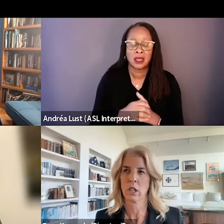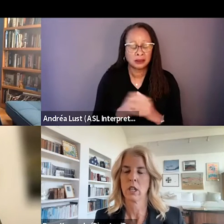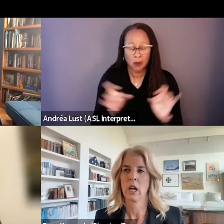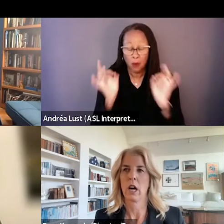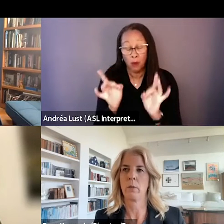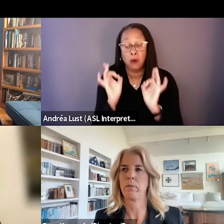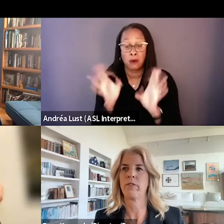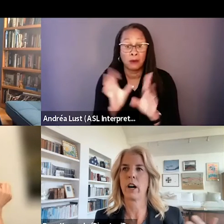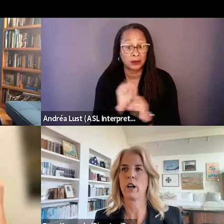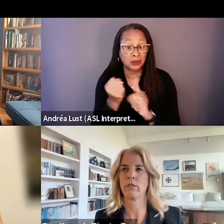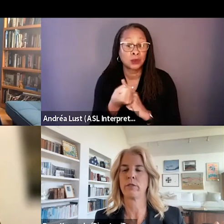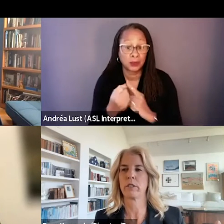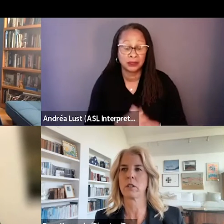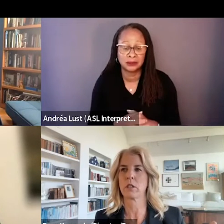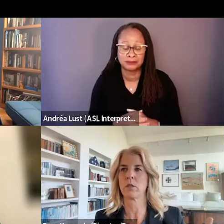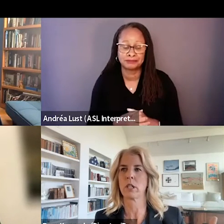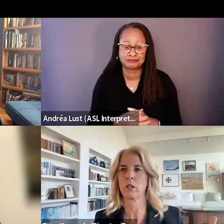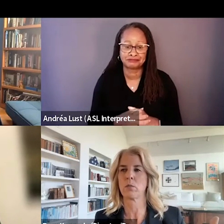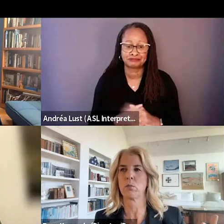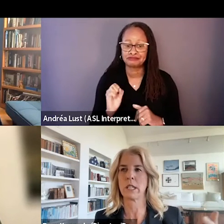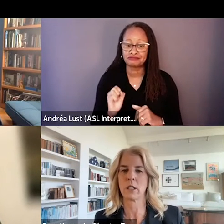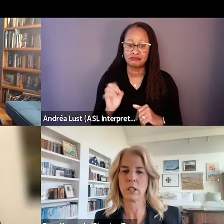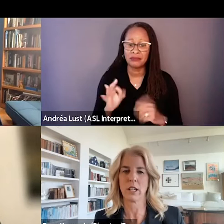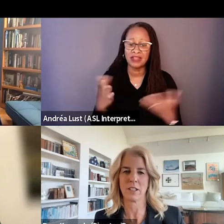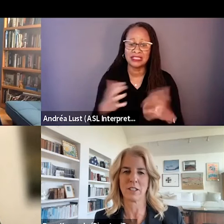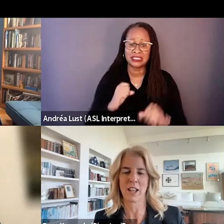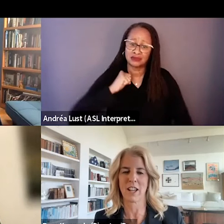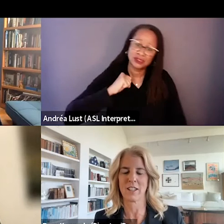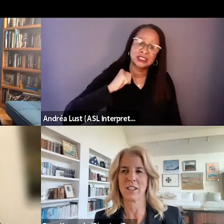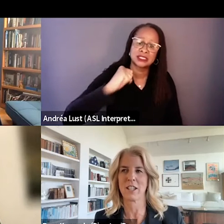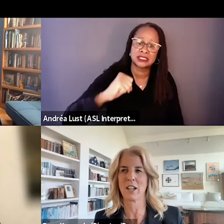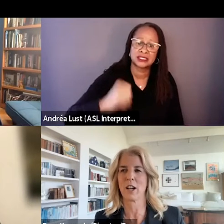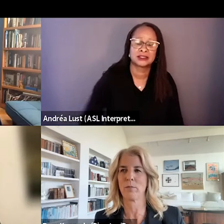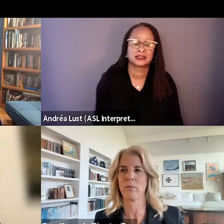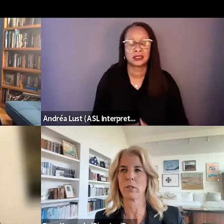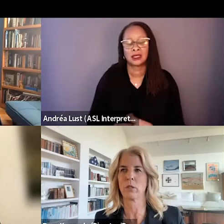horror of this resilience and